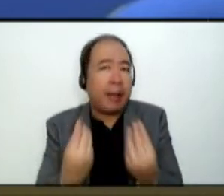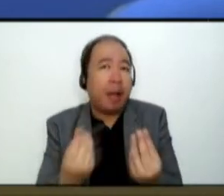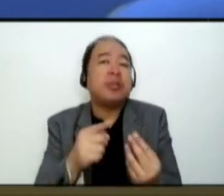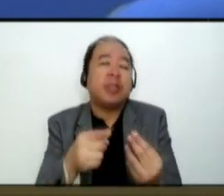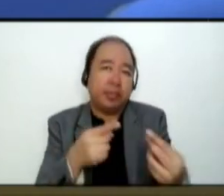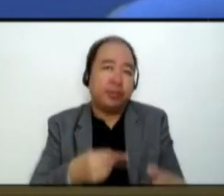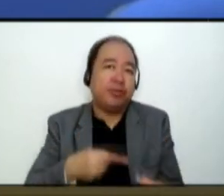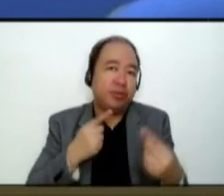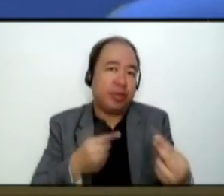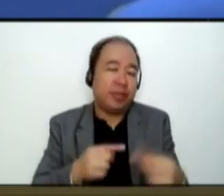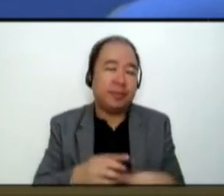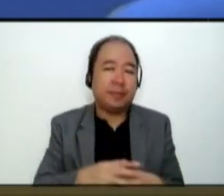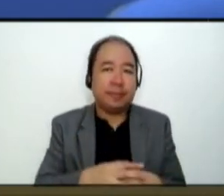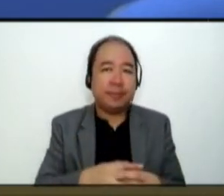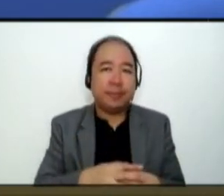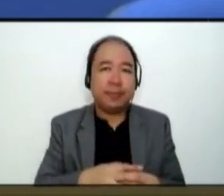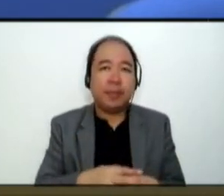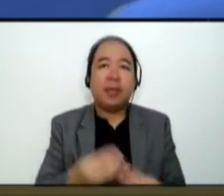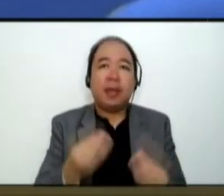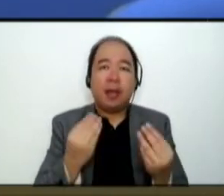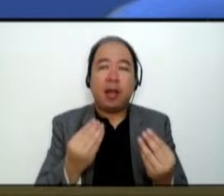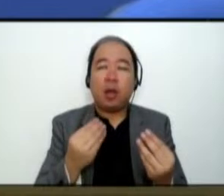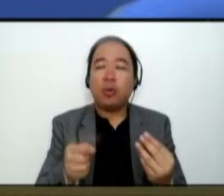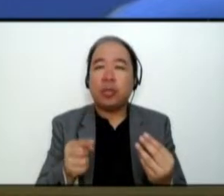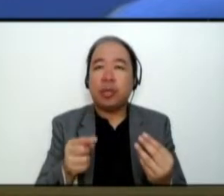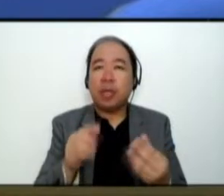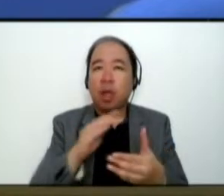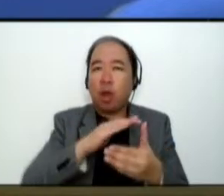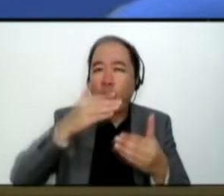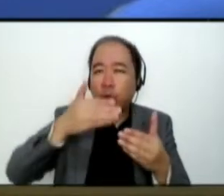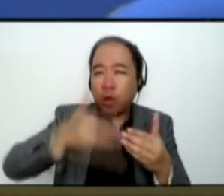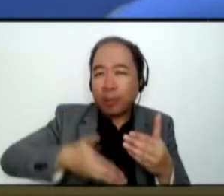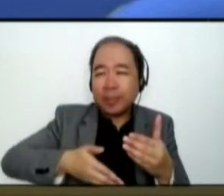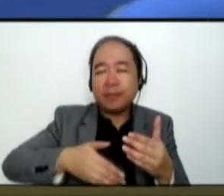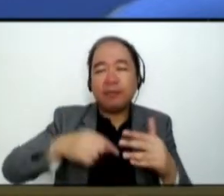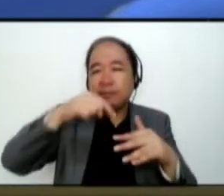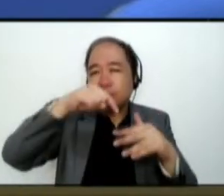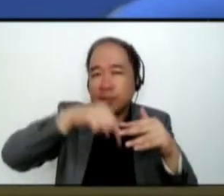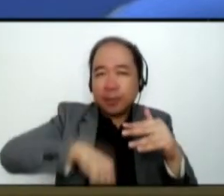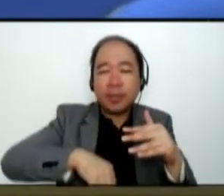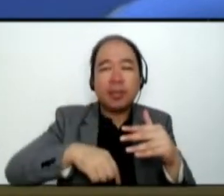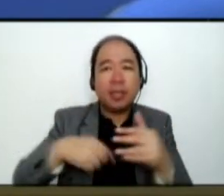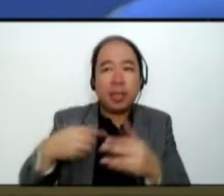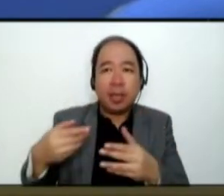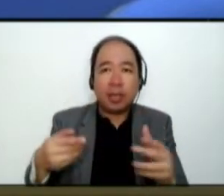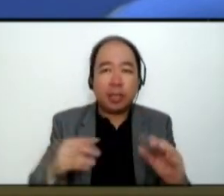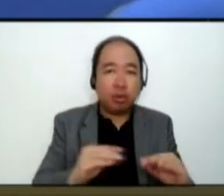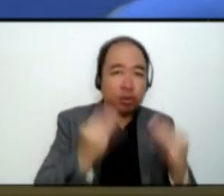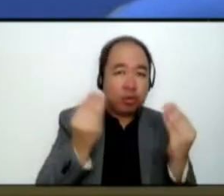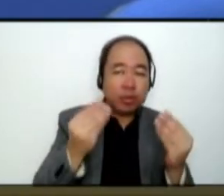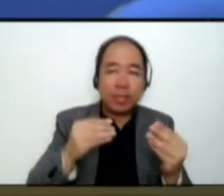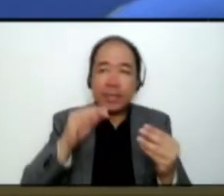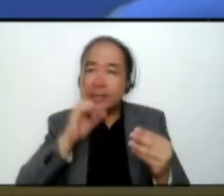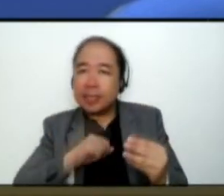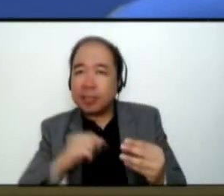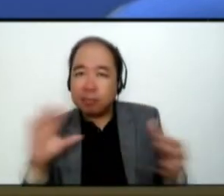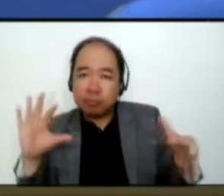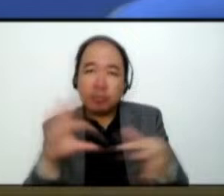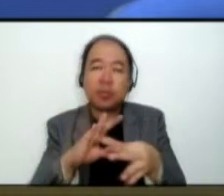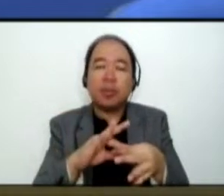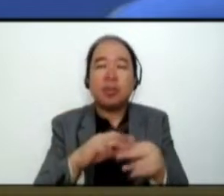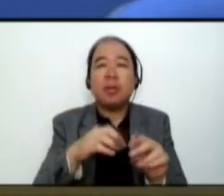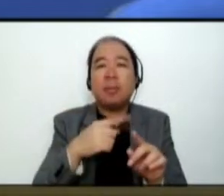adopting a comprehensive life cycle and intergenerational approach and embracing gender equality and the